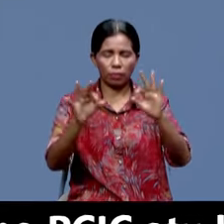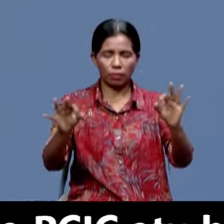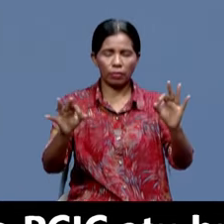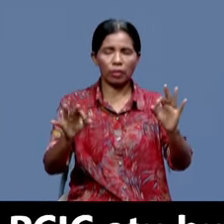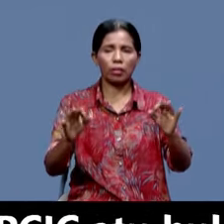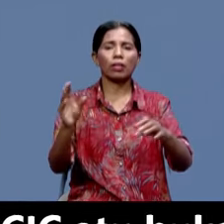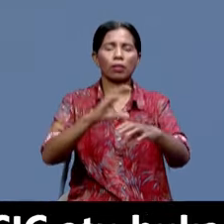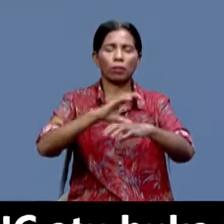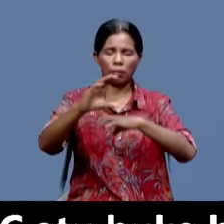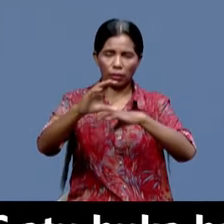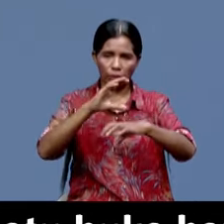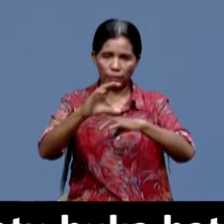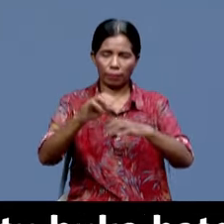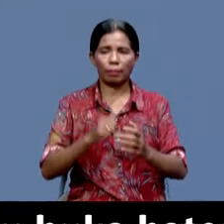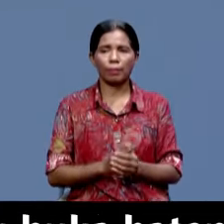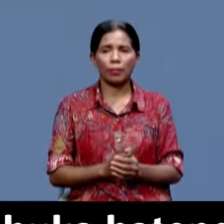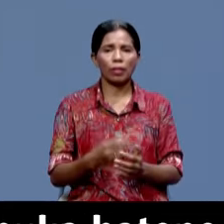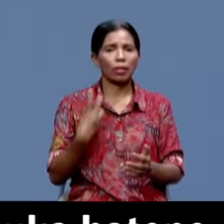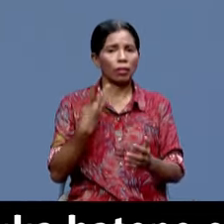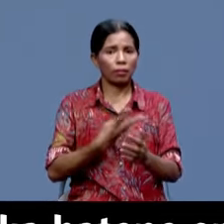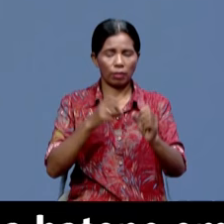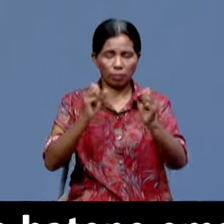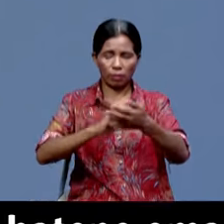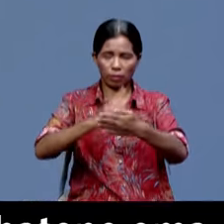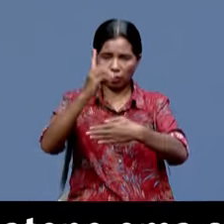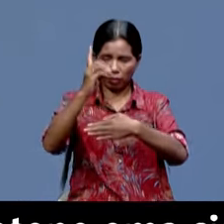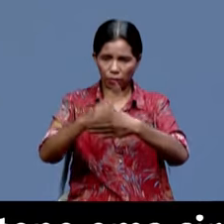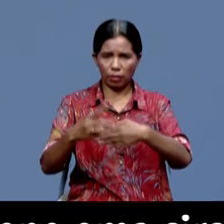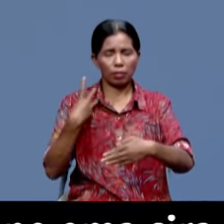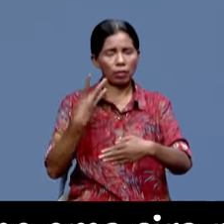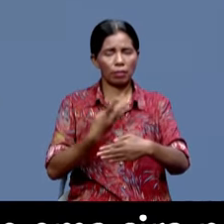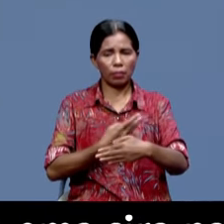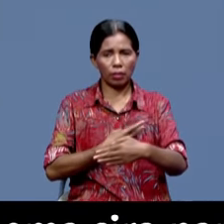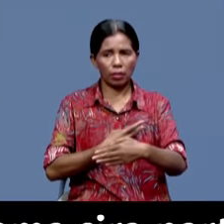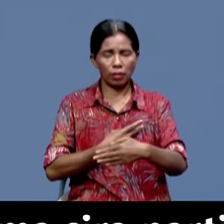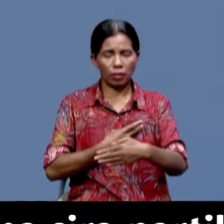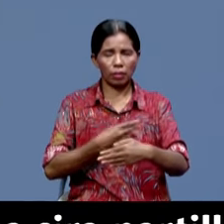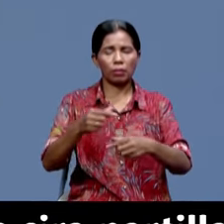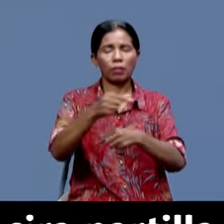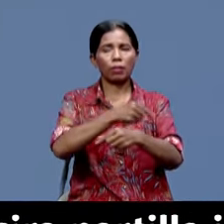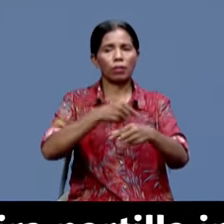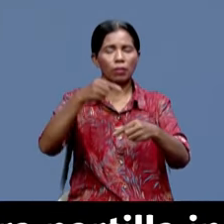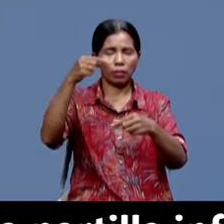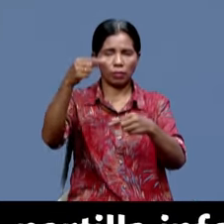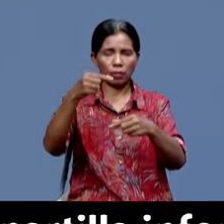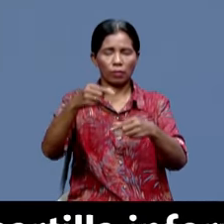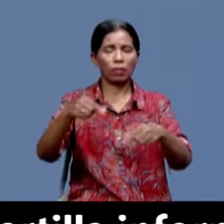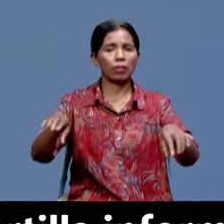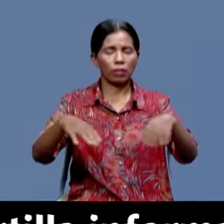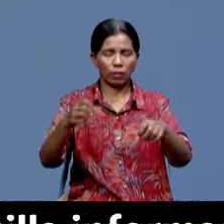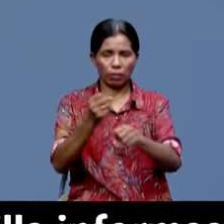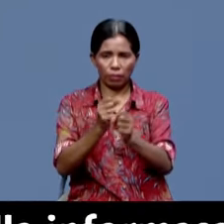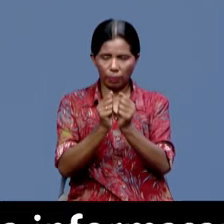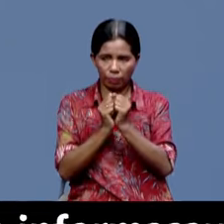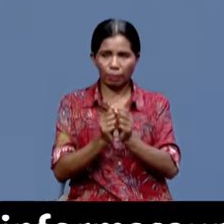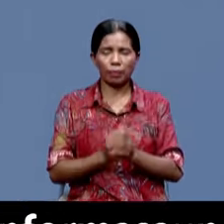fair trade, sustainable development, and our dedication to the global trading system.